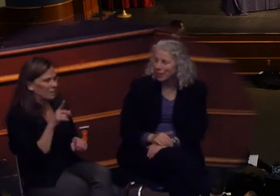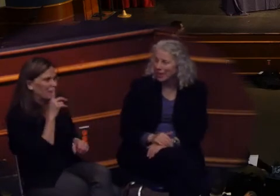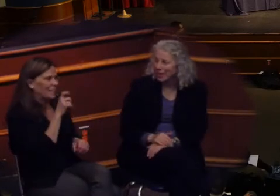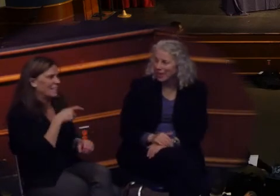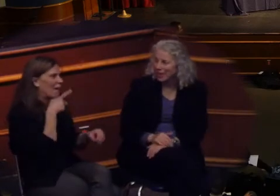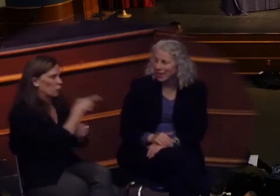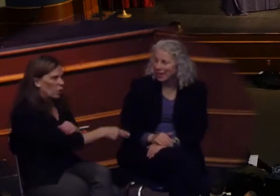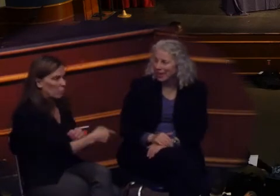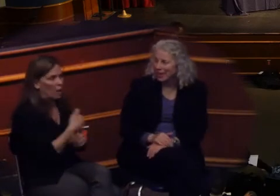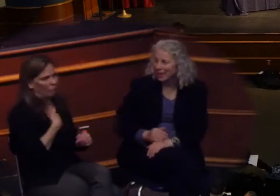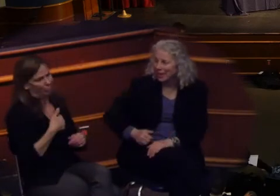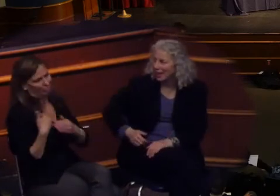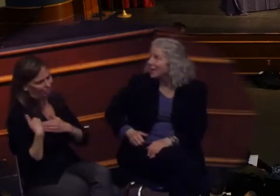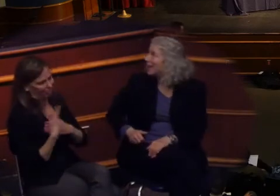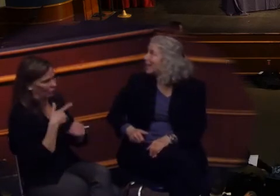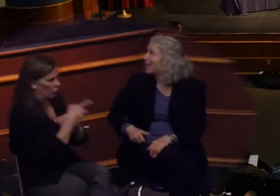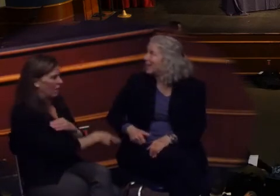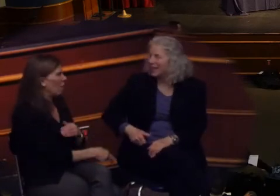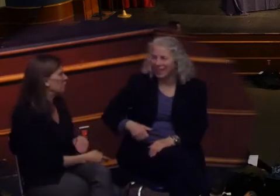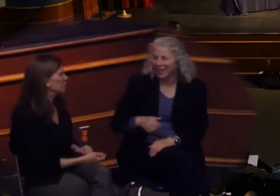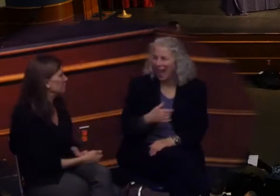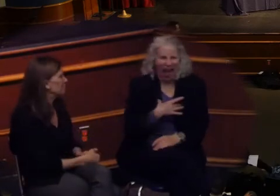Brevity is my specialty.